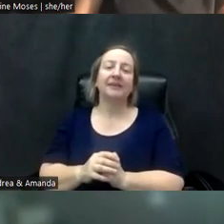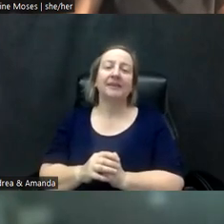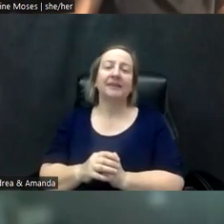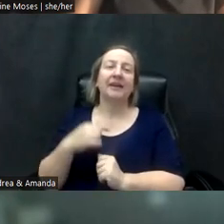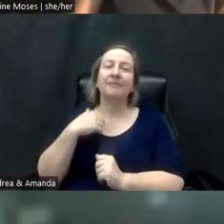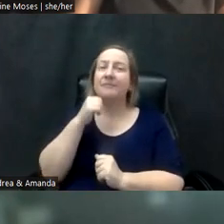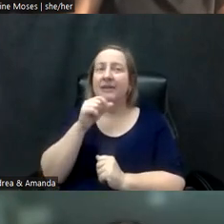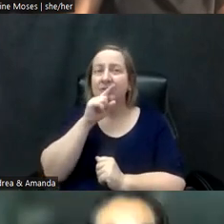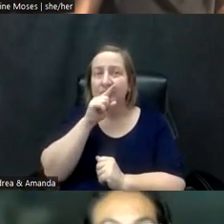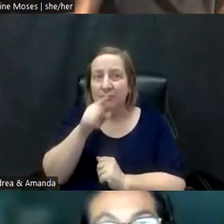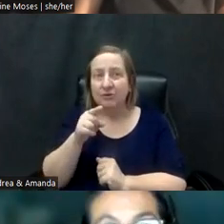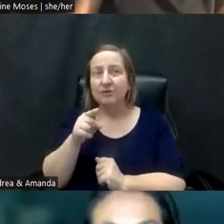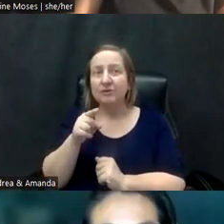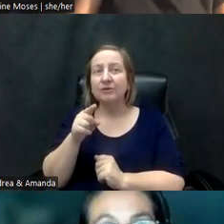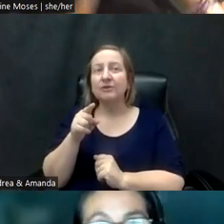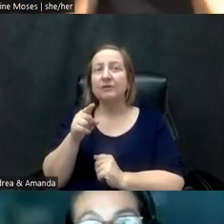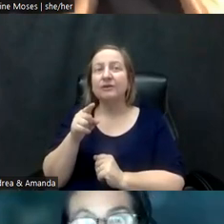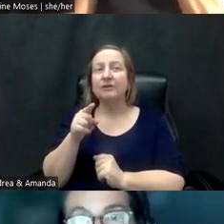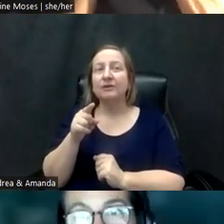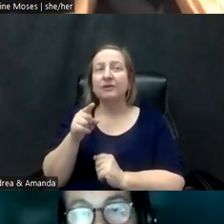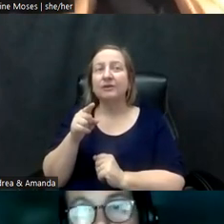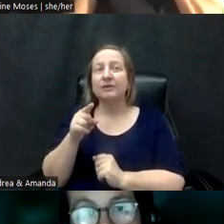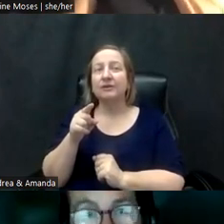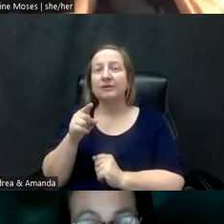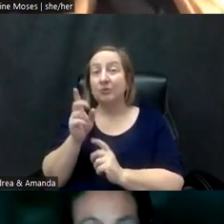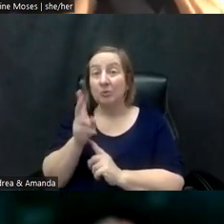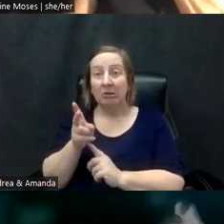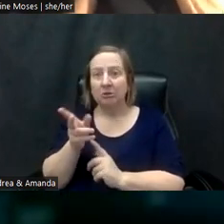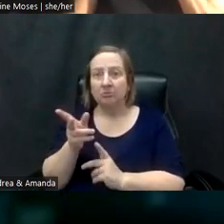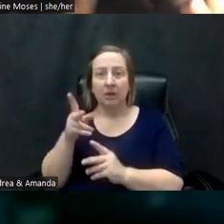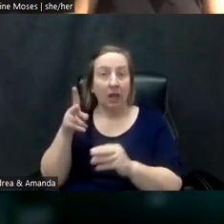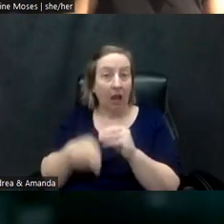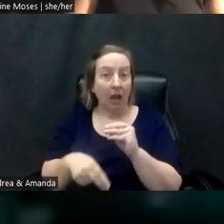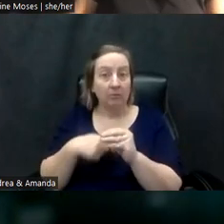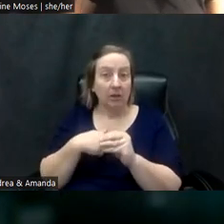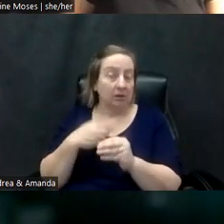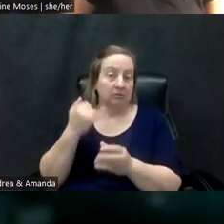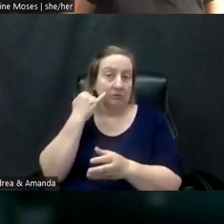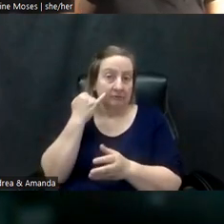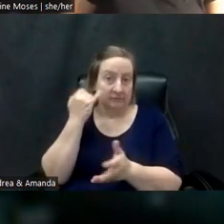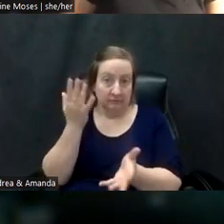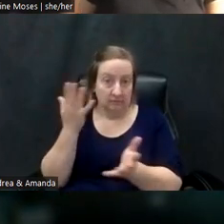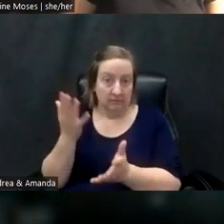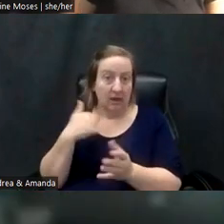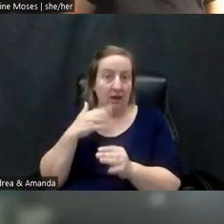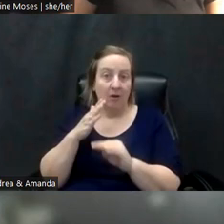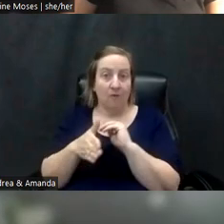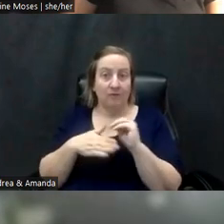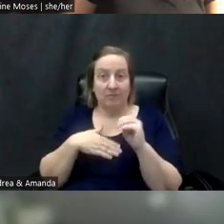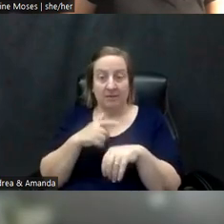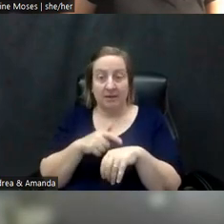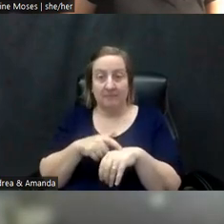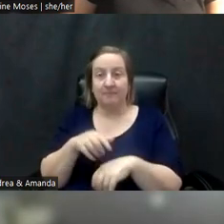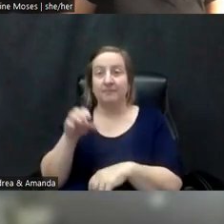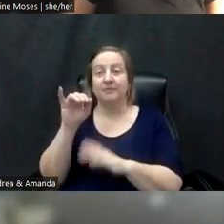not sure this is 2 minutes, so just cut me off if I exceed my time. Okay, so